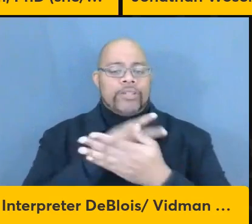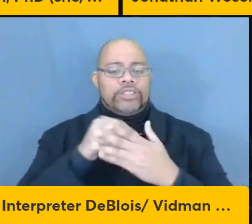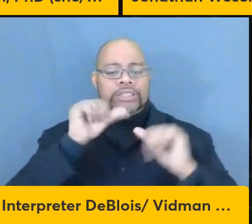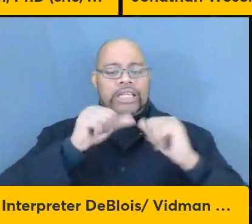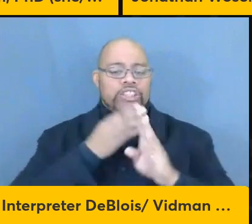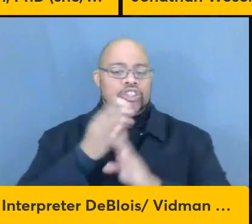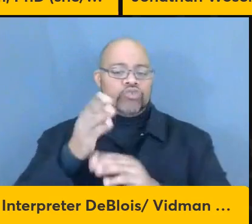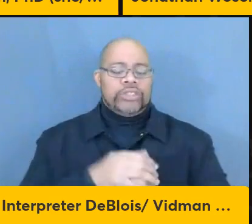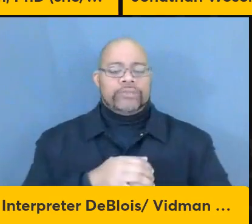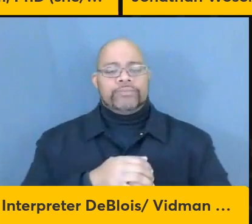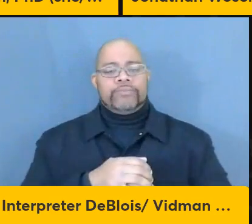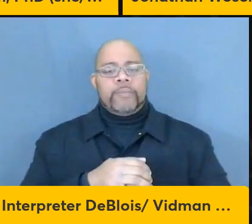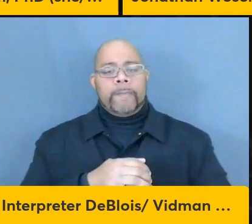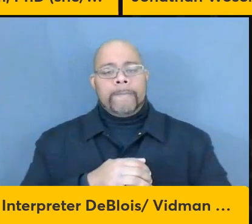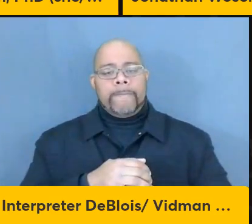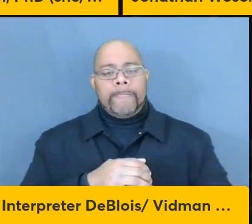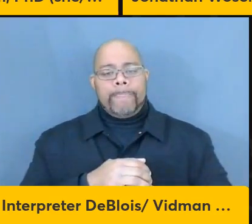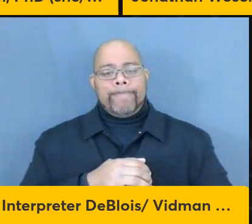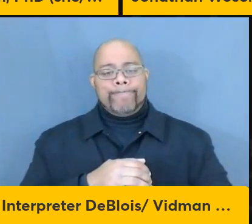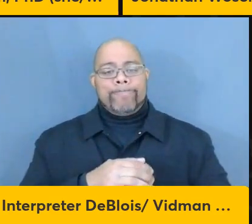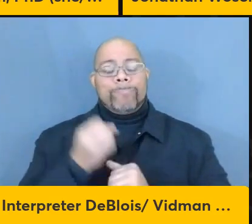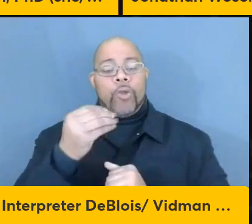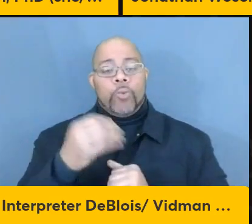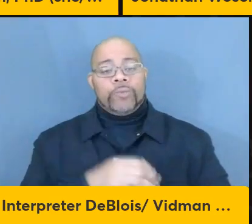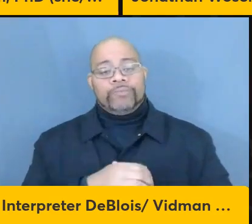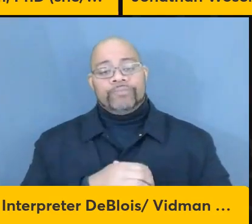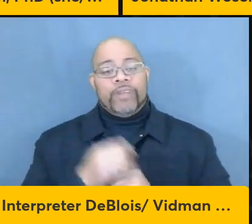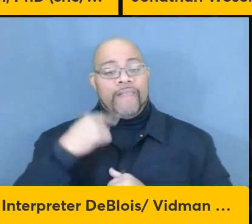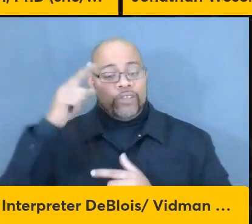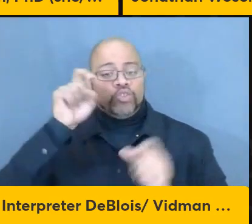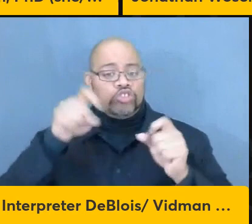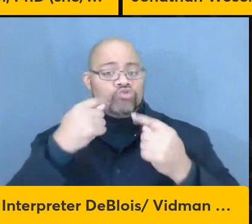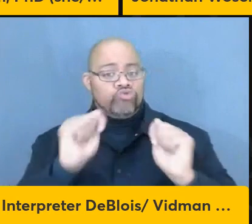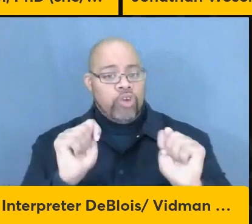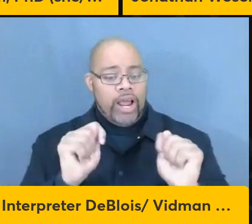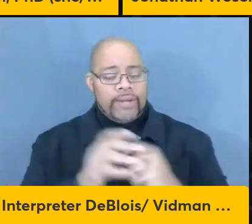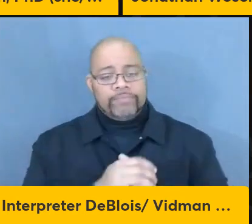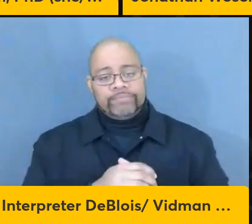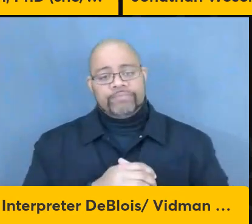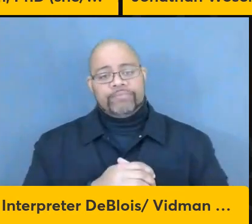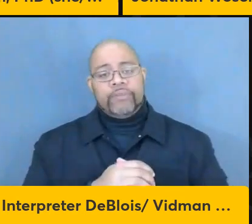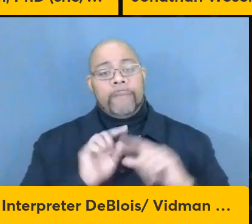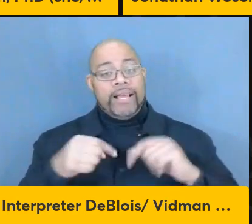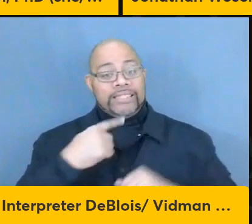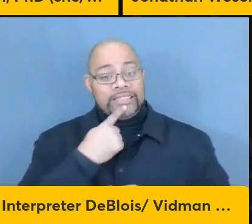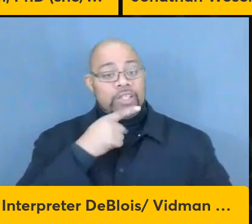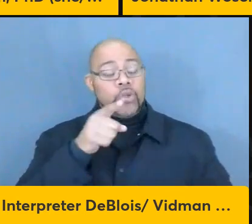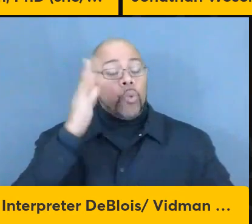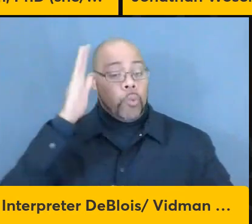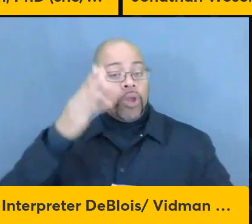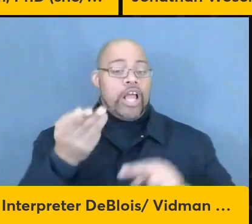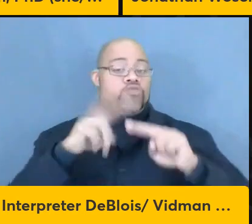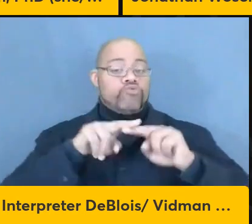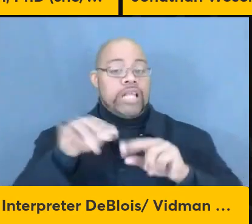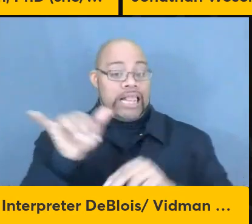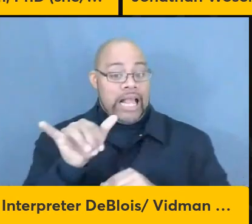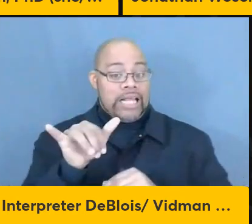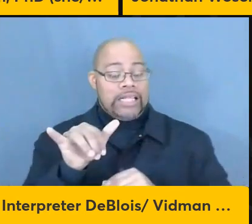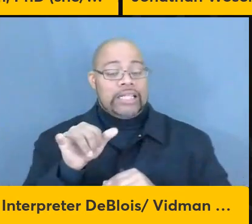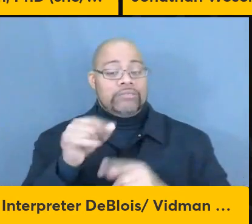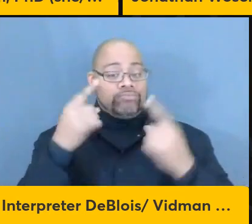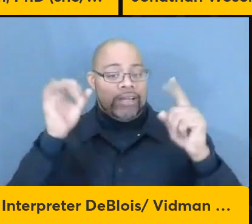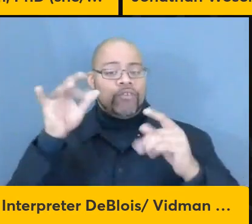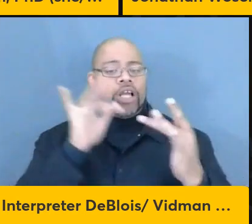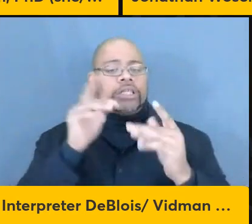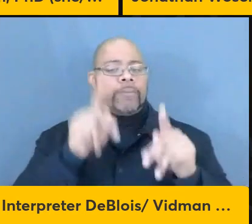degree. I mean, in a science field. So yeah, I think you should try it. But as I said, you will increase your likelihood if you